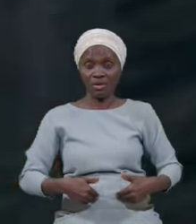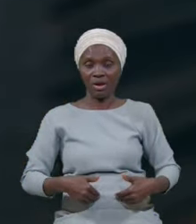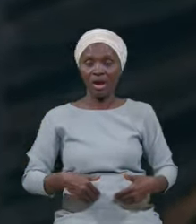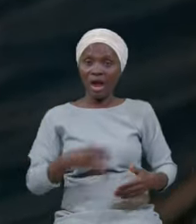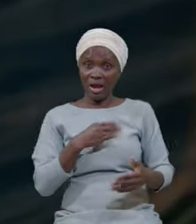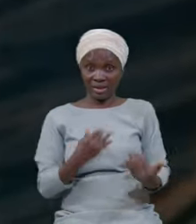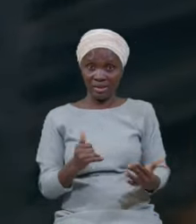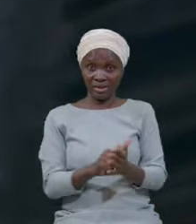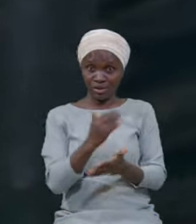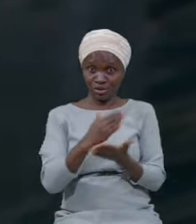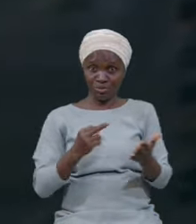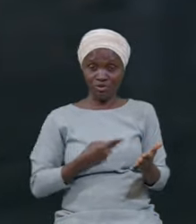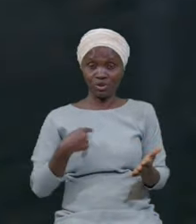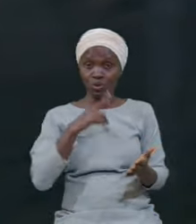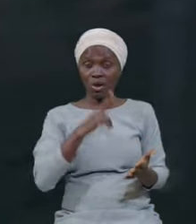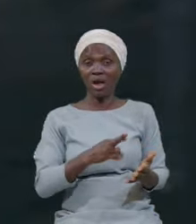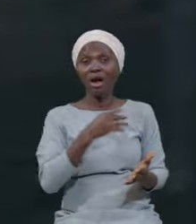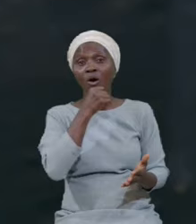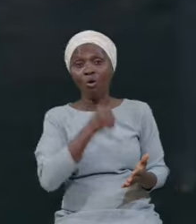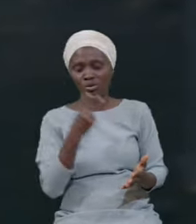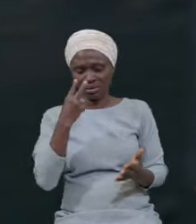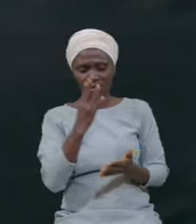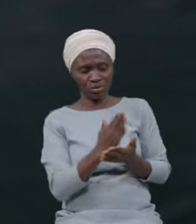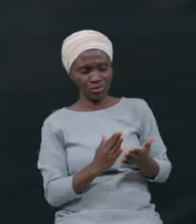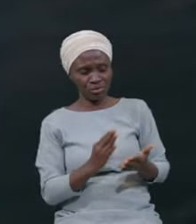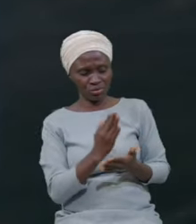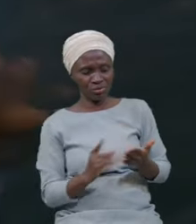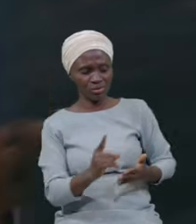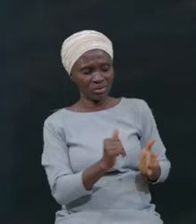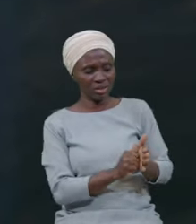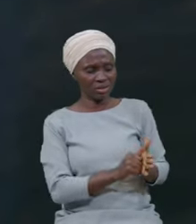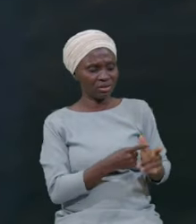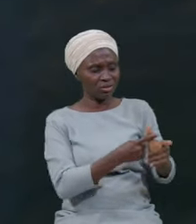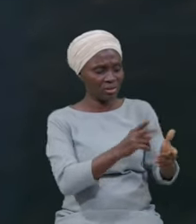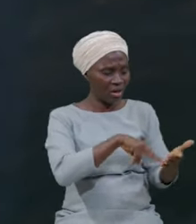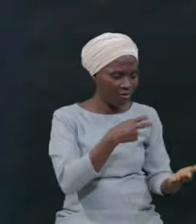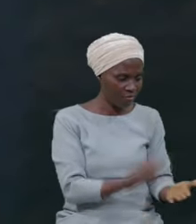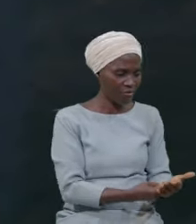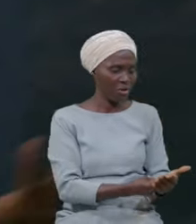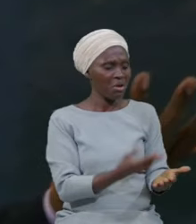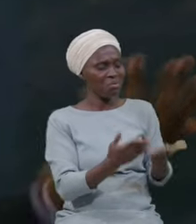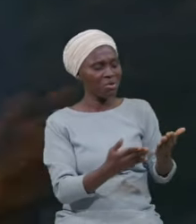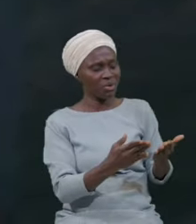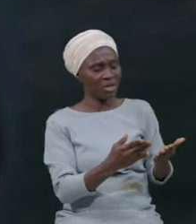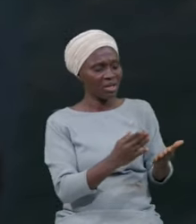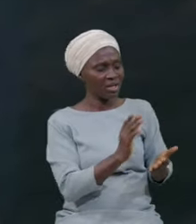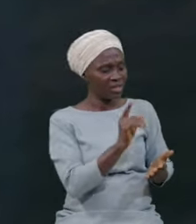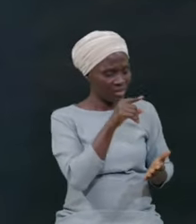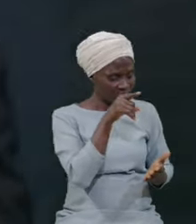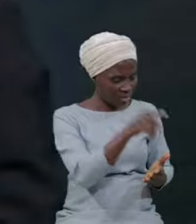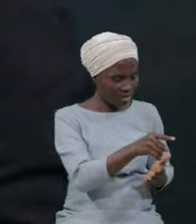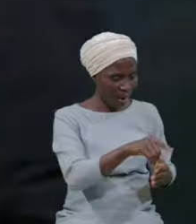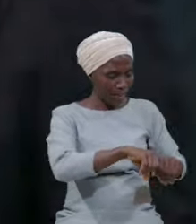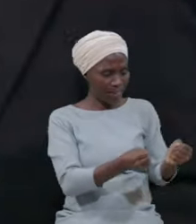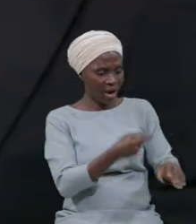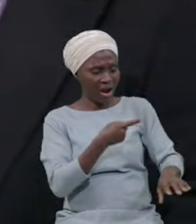somebody running and then he stumbles and falls. And maybe he breaks his bone. Maybe the first thing some people is